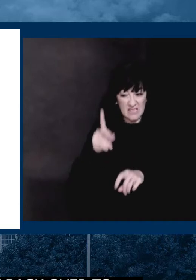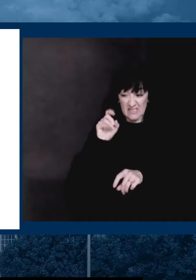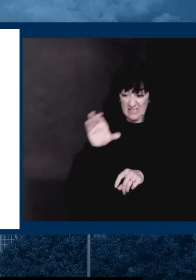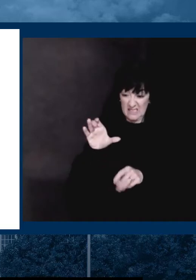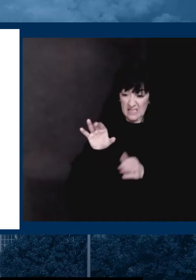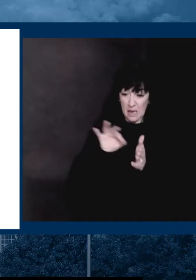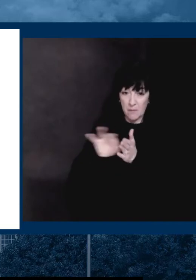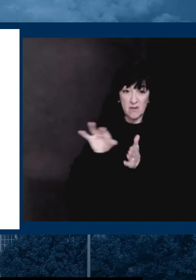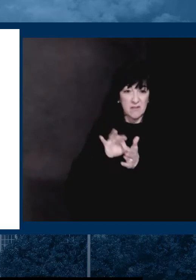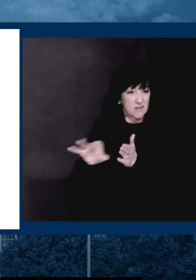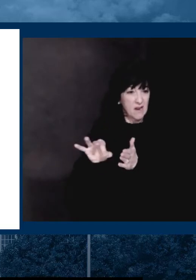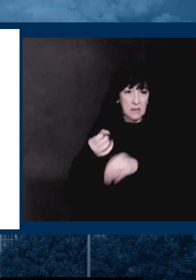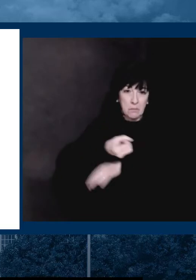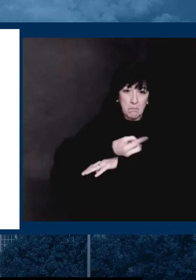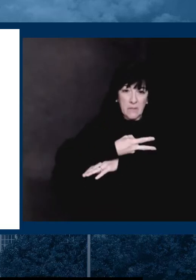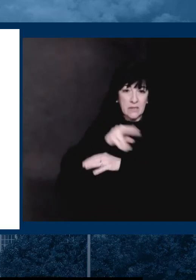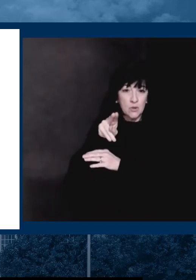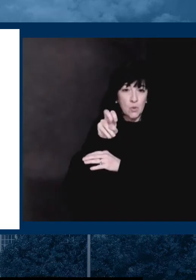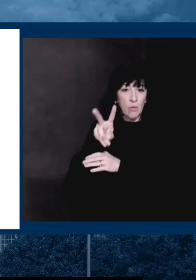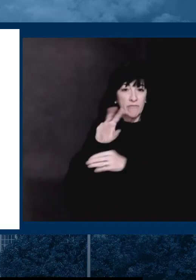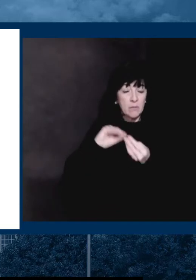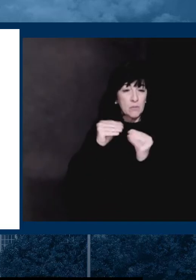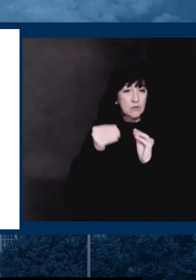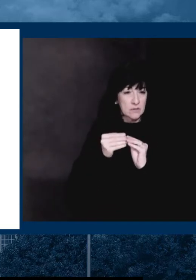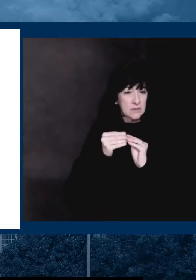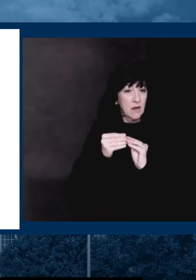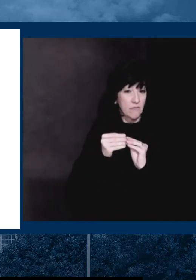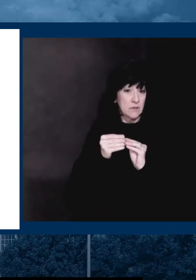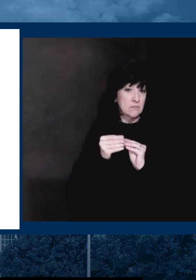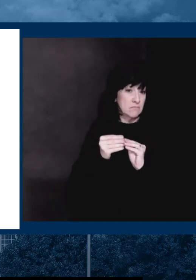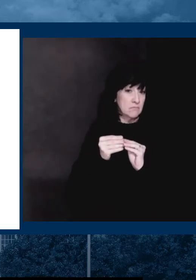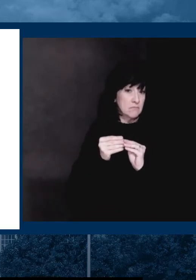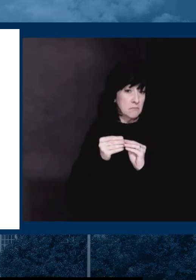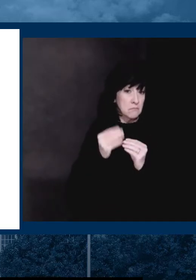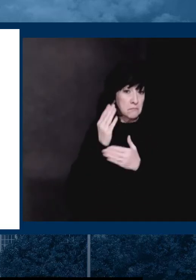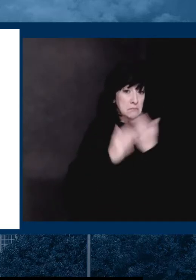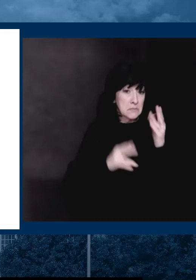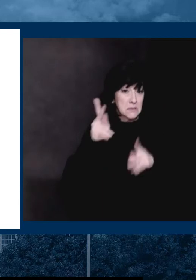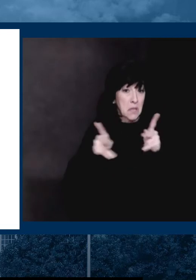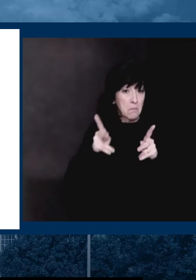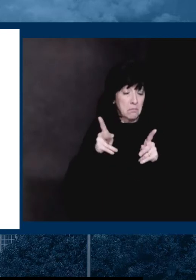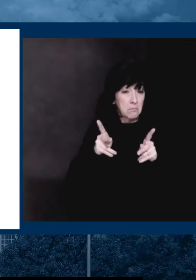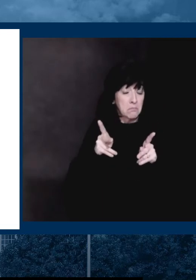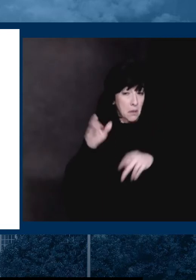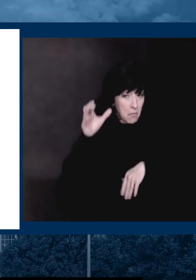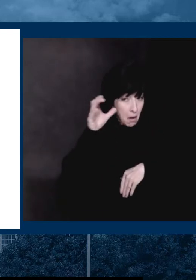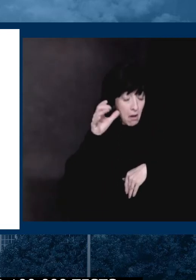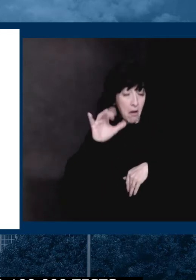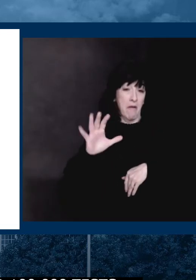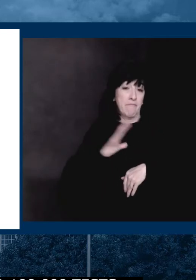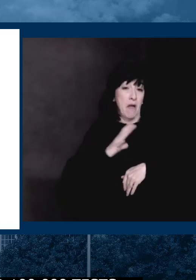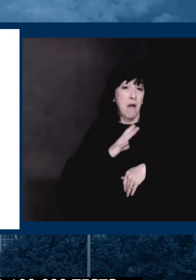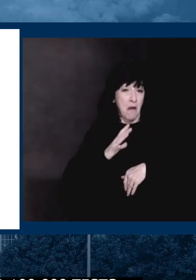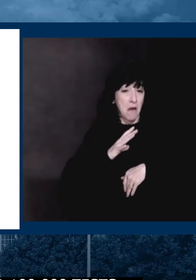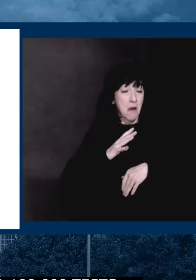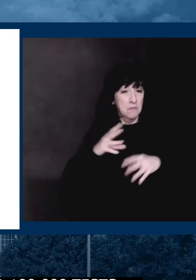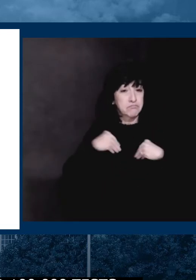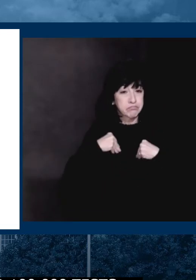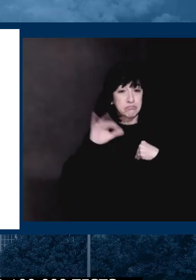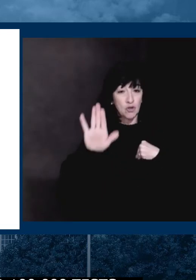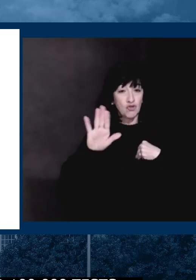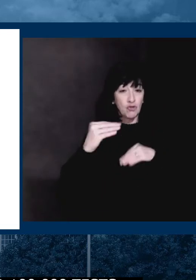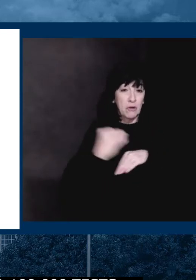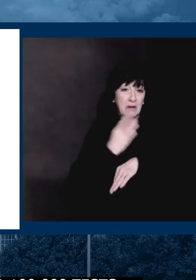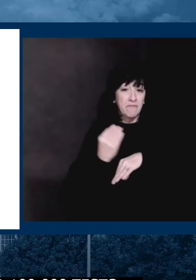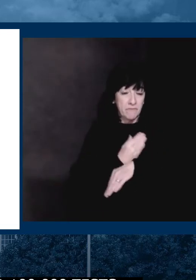record. People obviously were following the advice of getting tested leading into the holiday. As people came back and